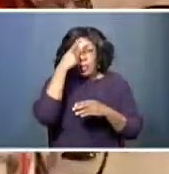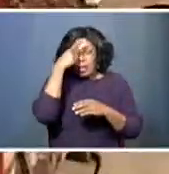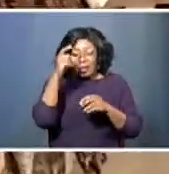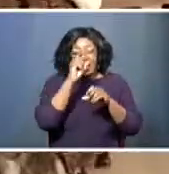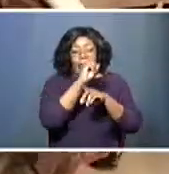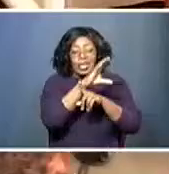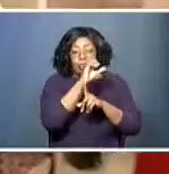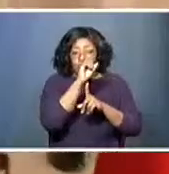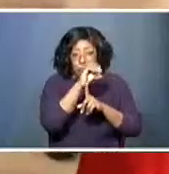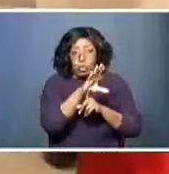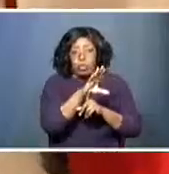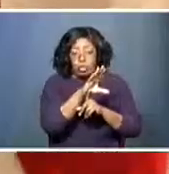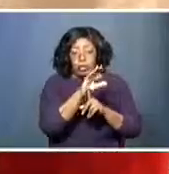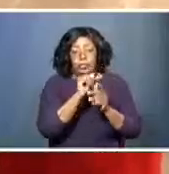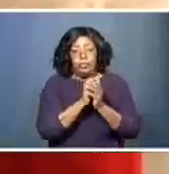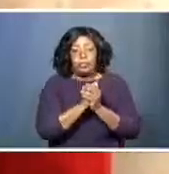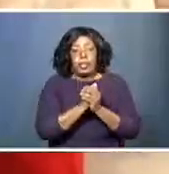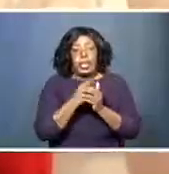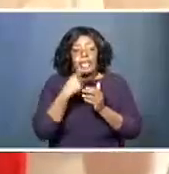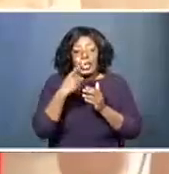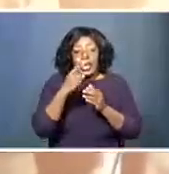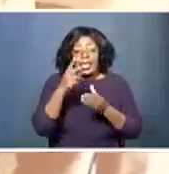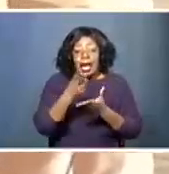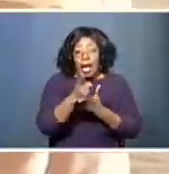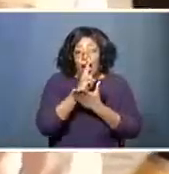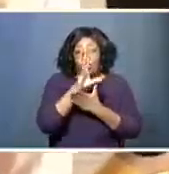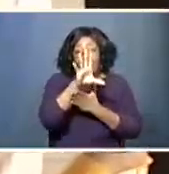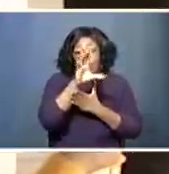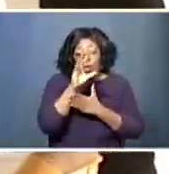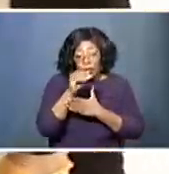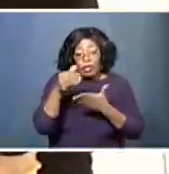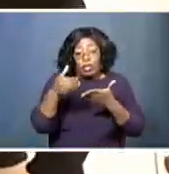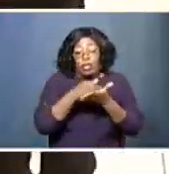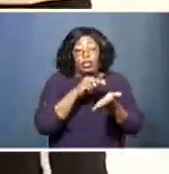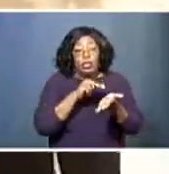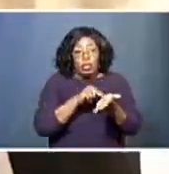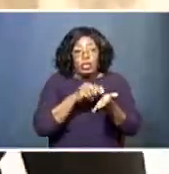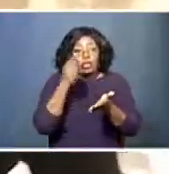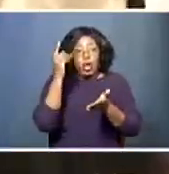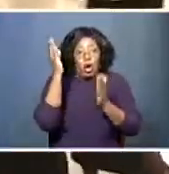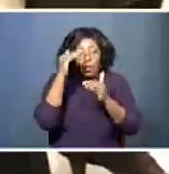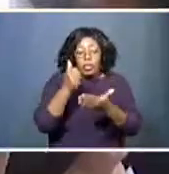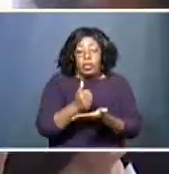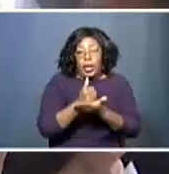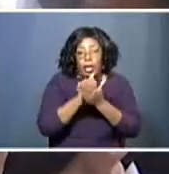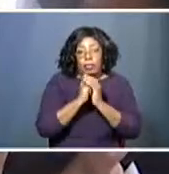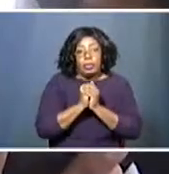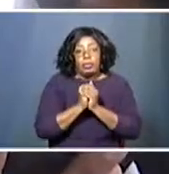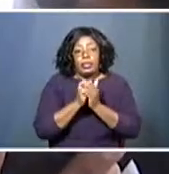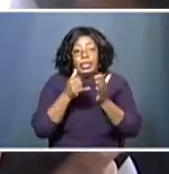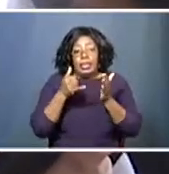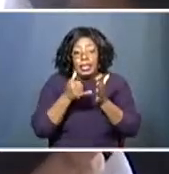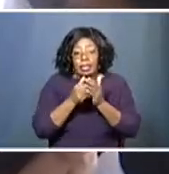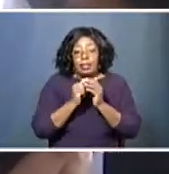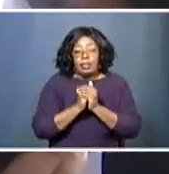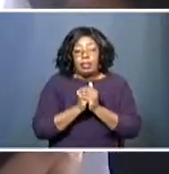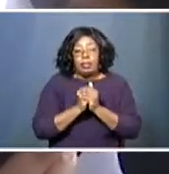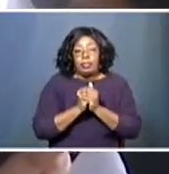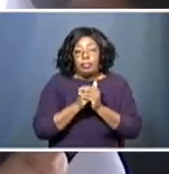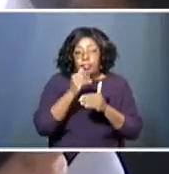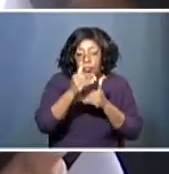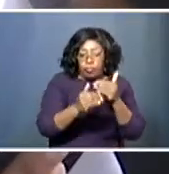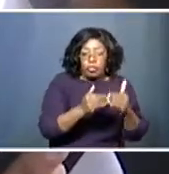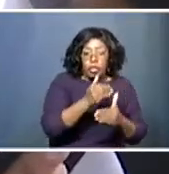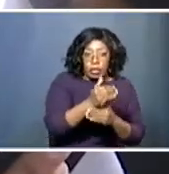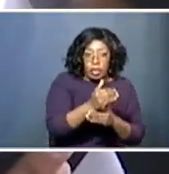of 50 Cuban nurses is expected to help provide that needed care. There's an orientation process, and that process should be completed this week. And